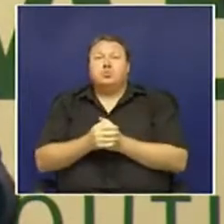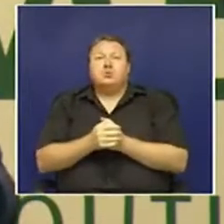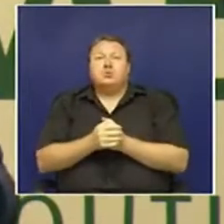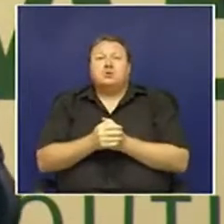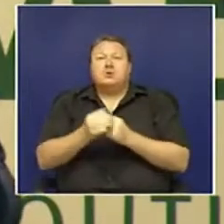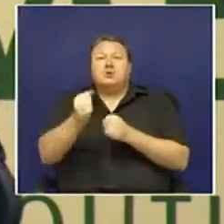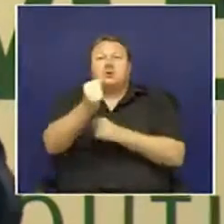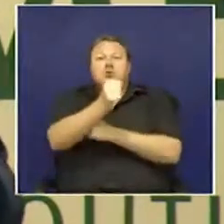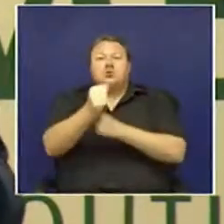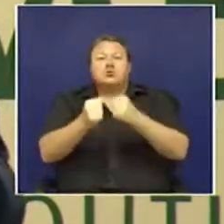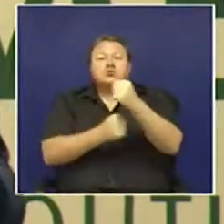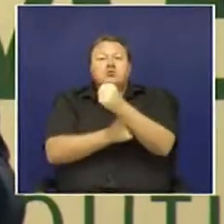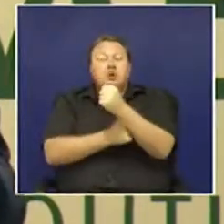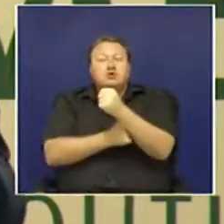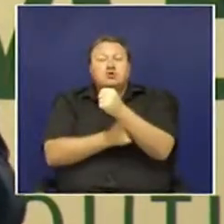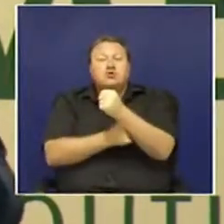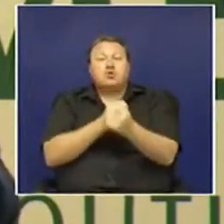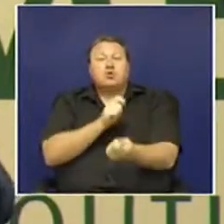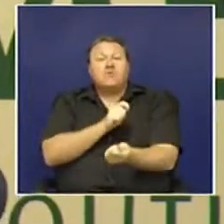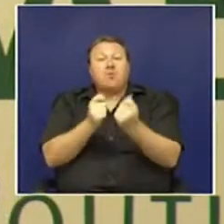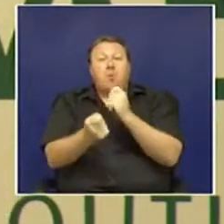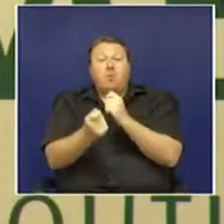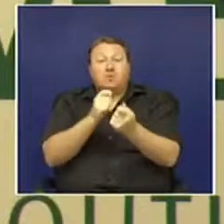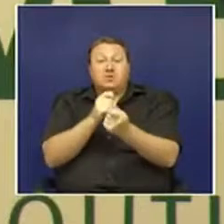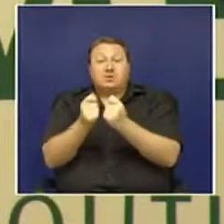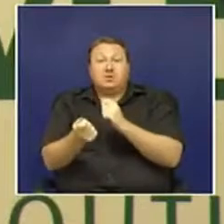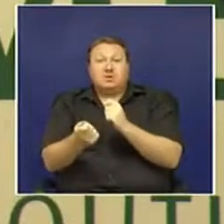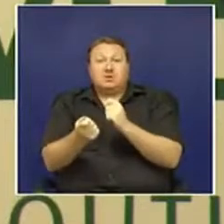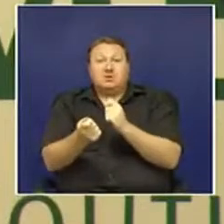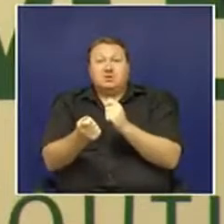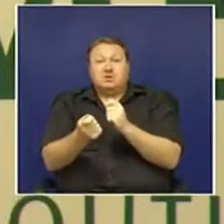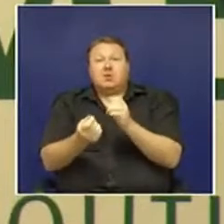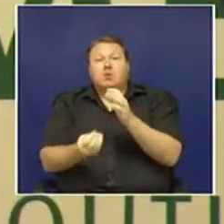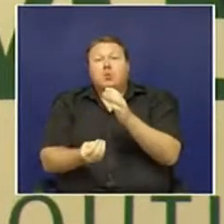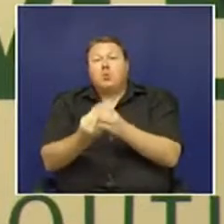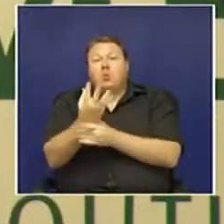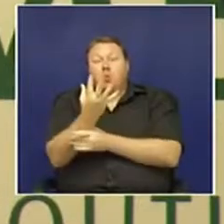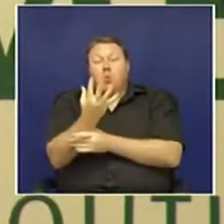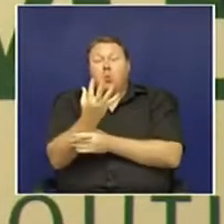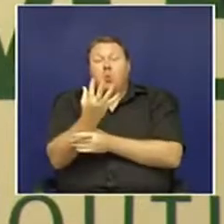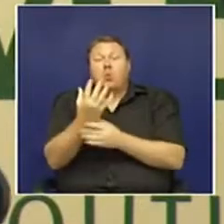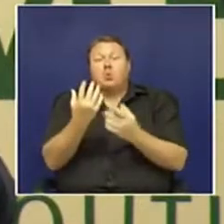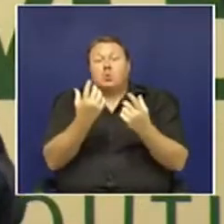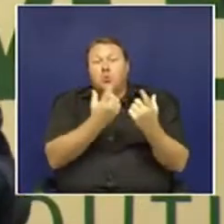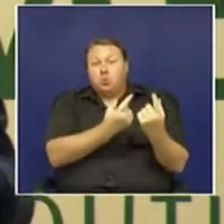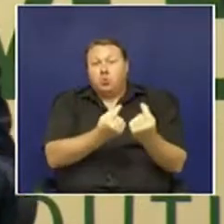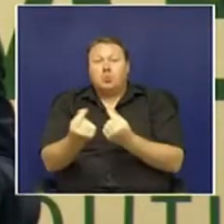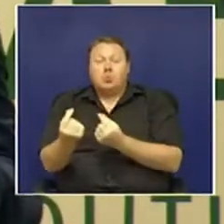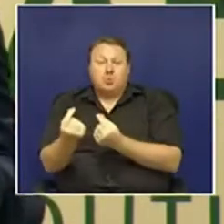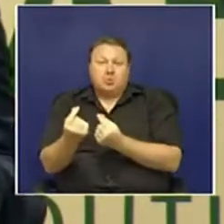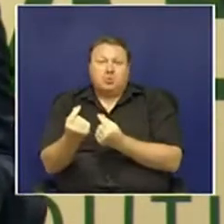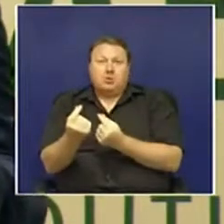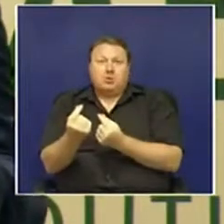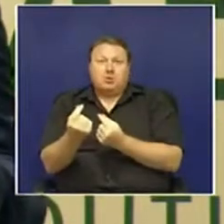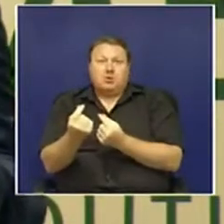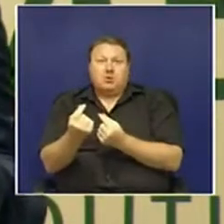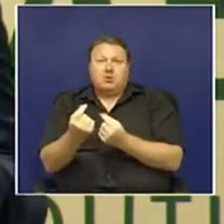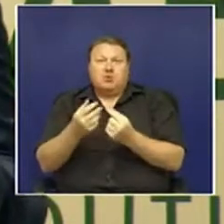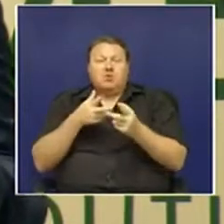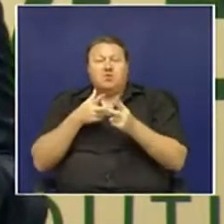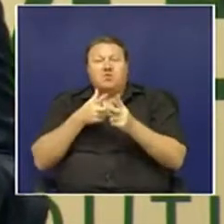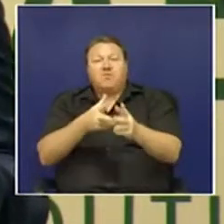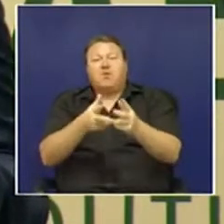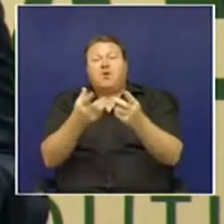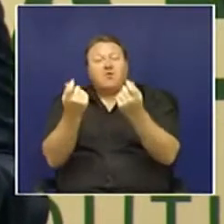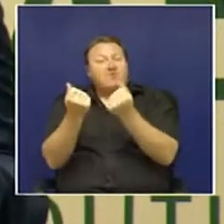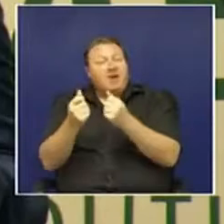lift growth we are implementing alongside the fiscal strategy reflect an